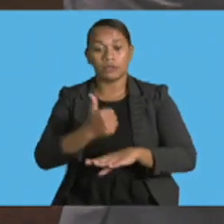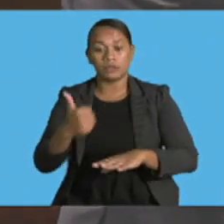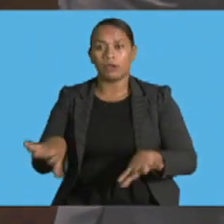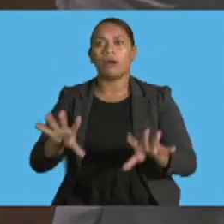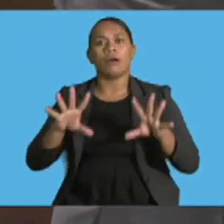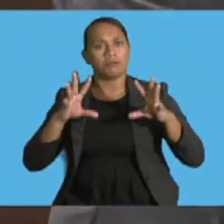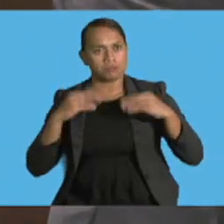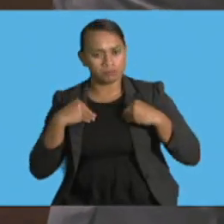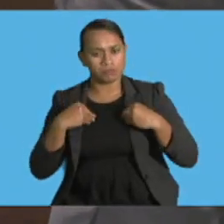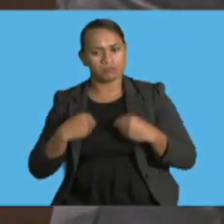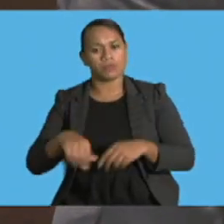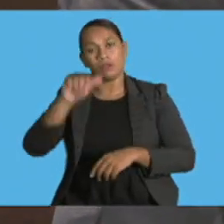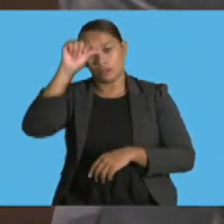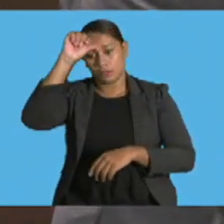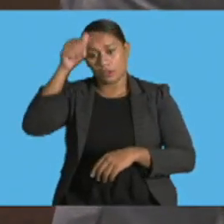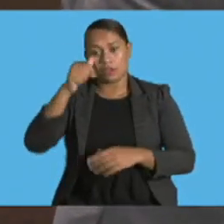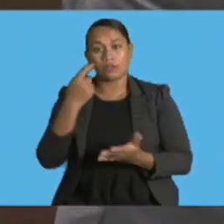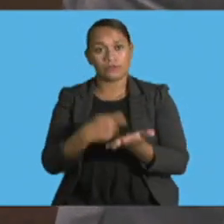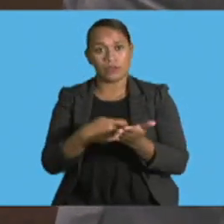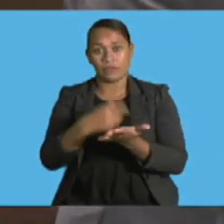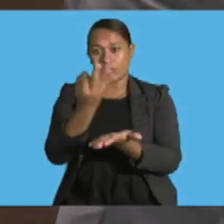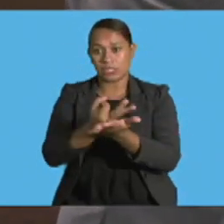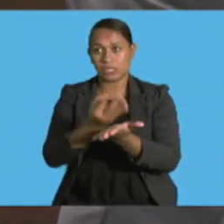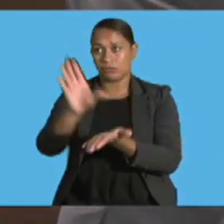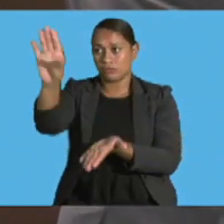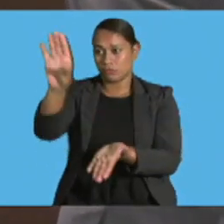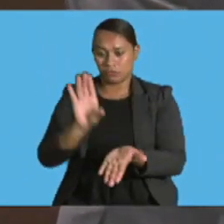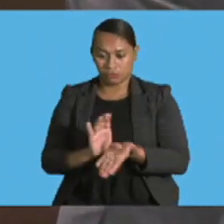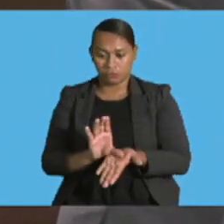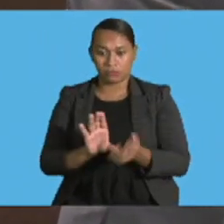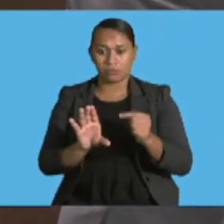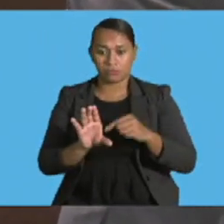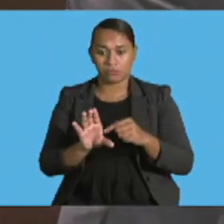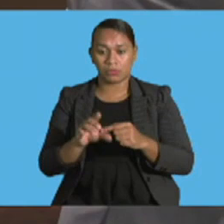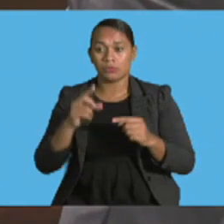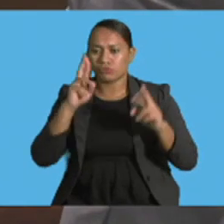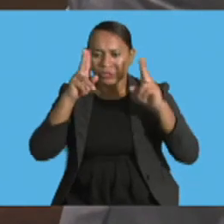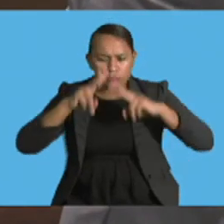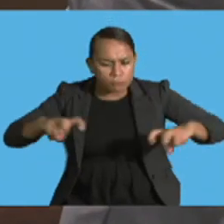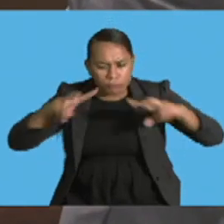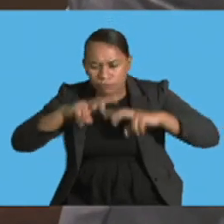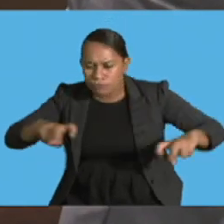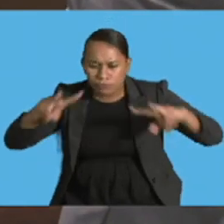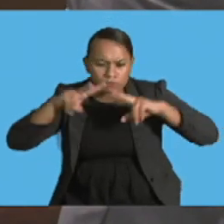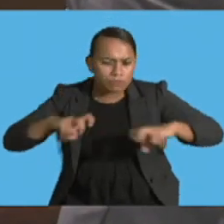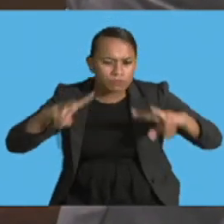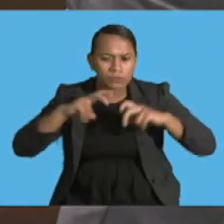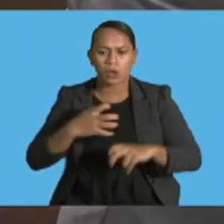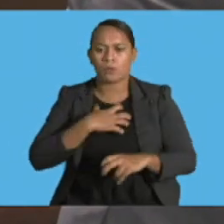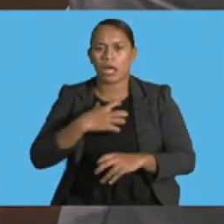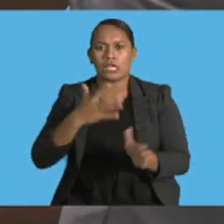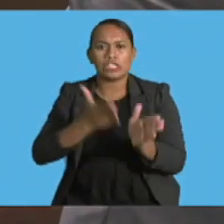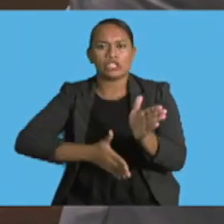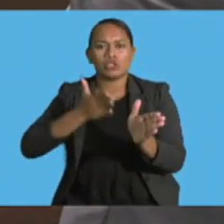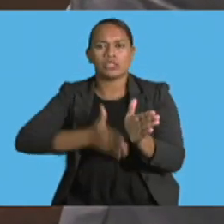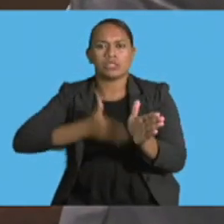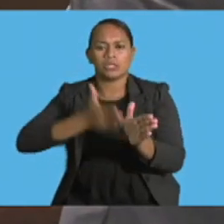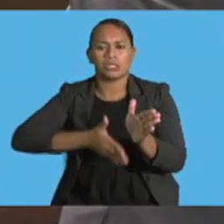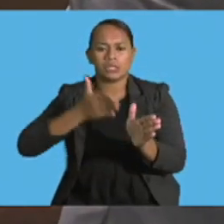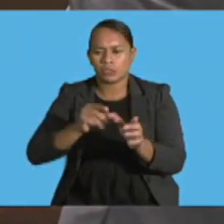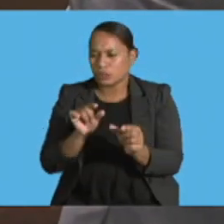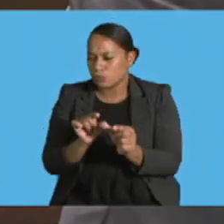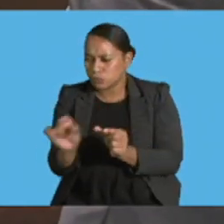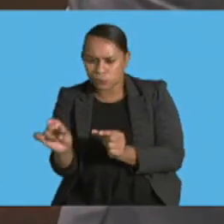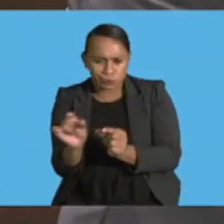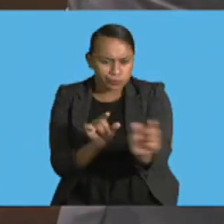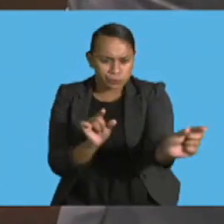government of India to carry out a survey on our existing railway networks. And we are now awaiting